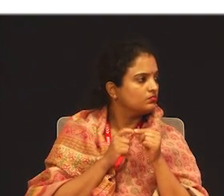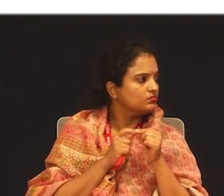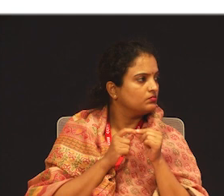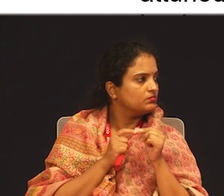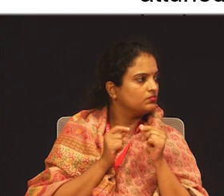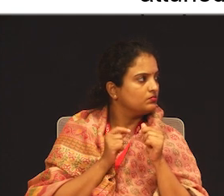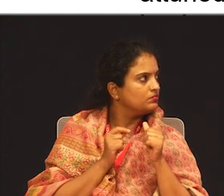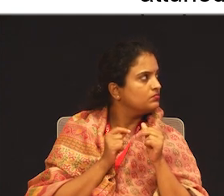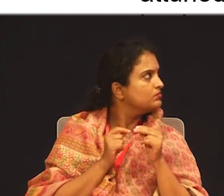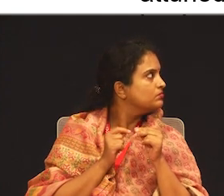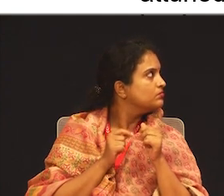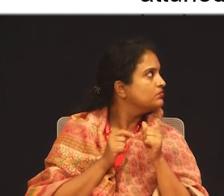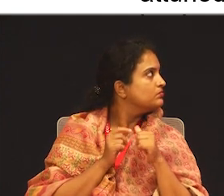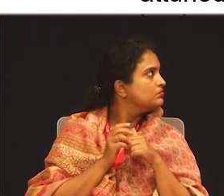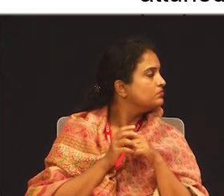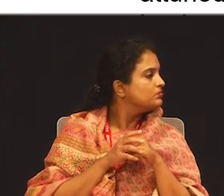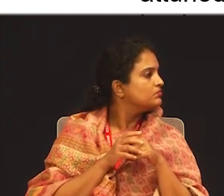Okay, this we have covered.